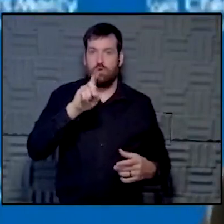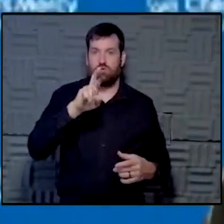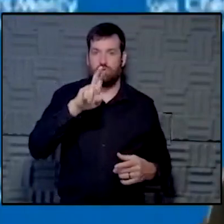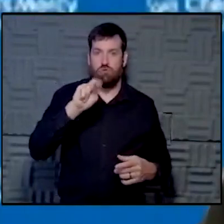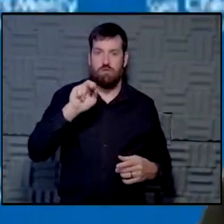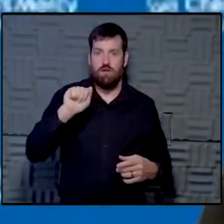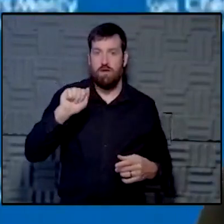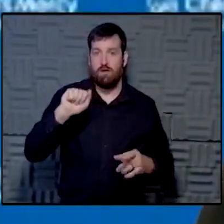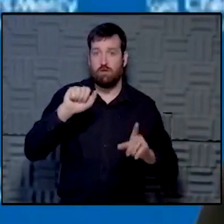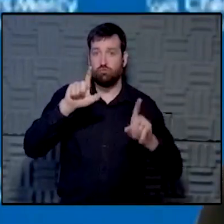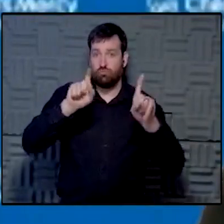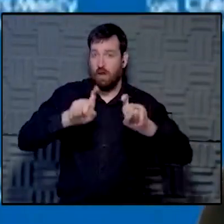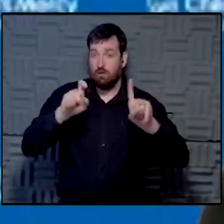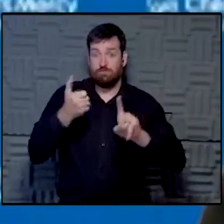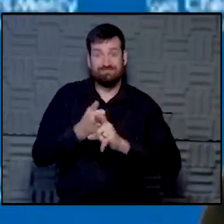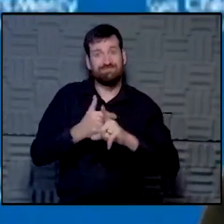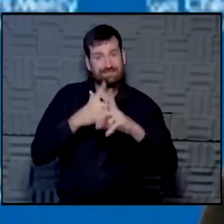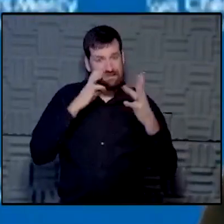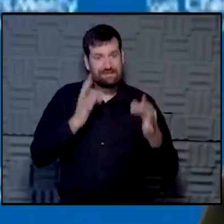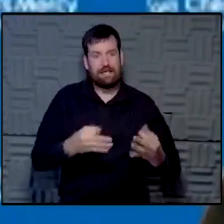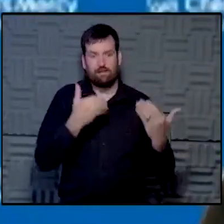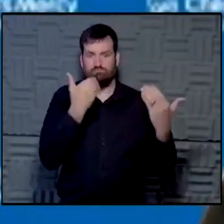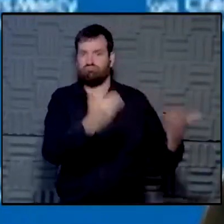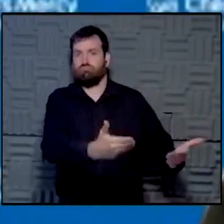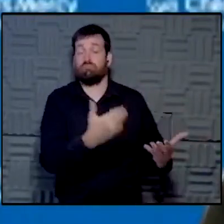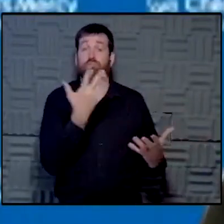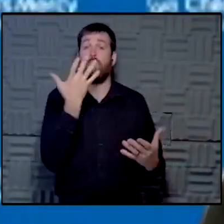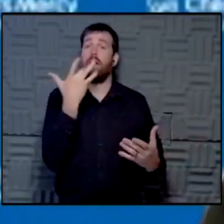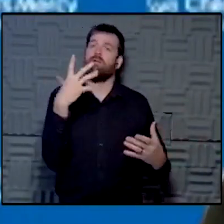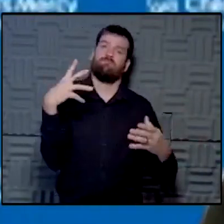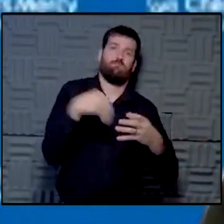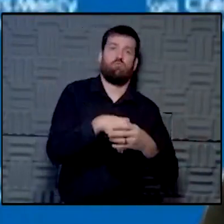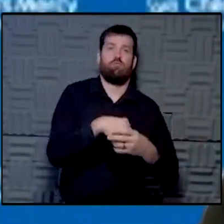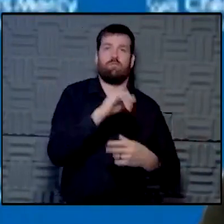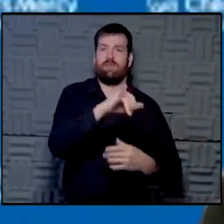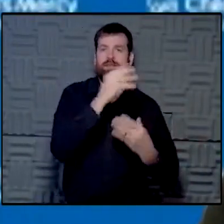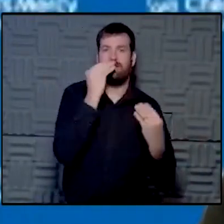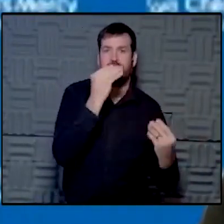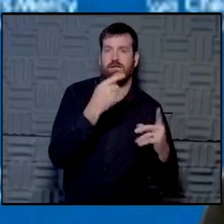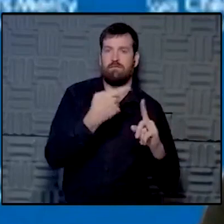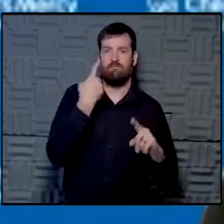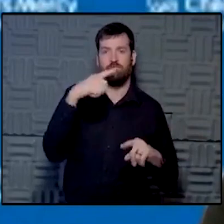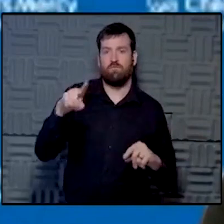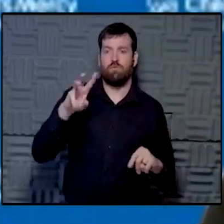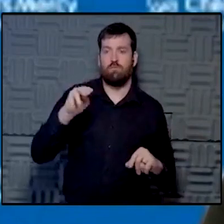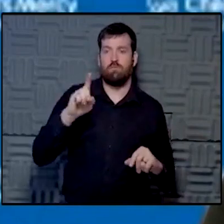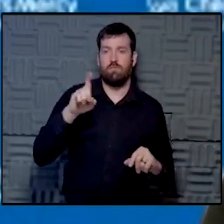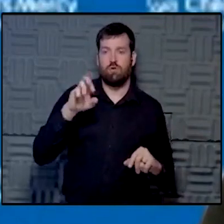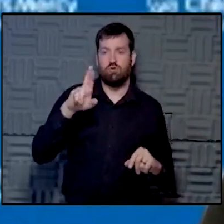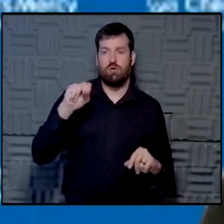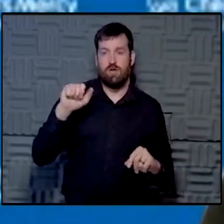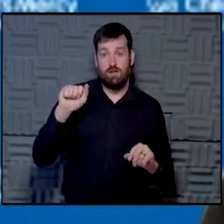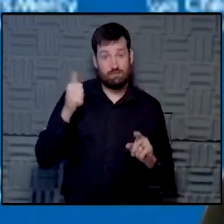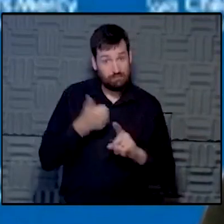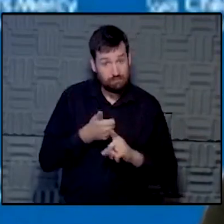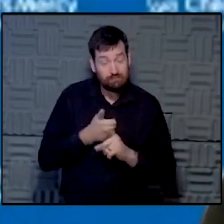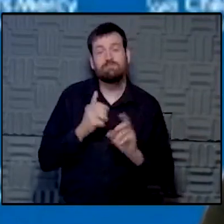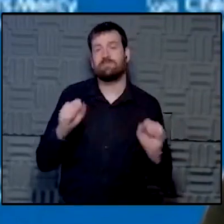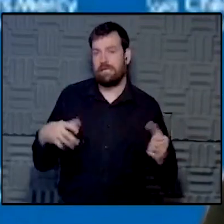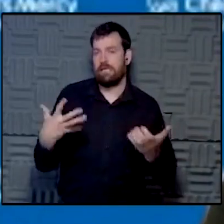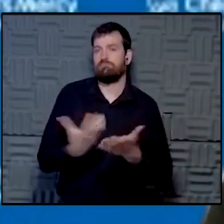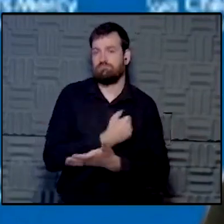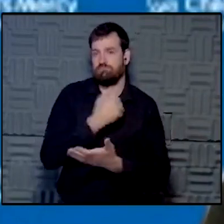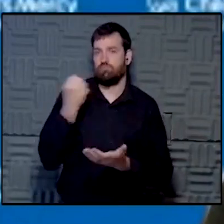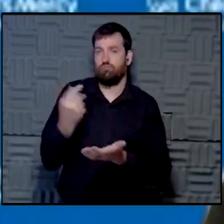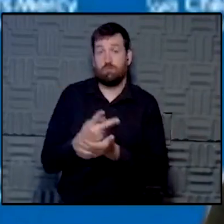chose to stay on the trial to contribute to the data for Moderna so that Moderna can get approval as well. So she could